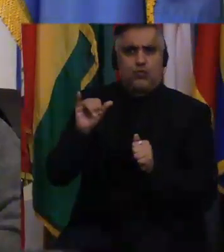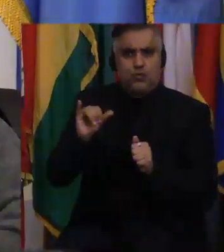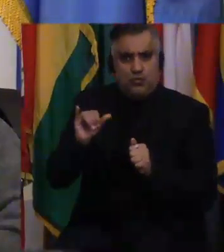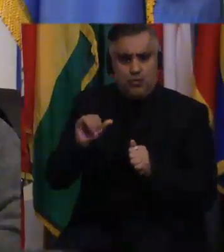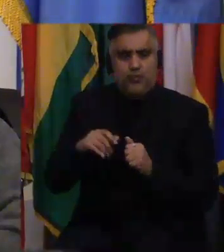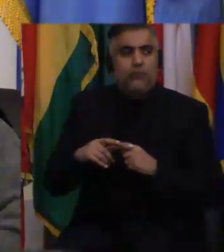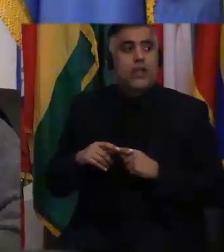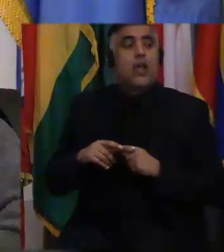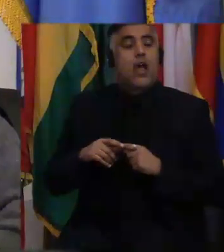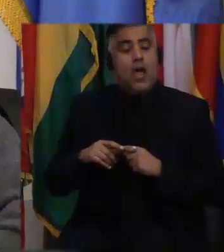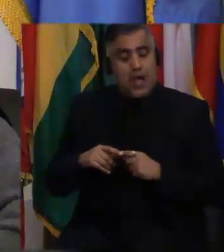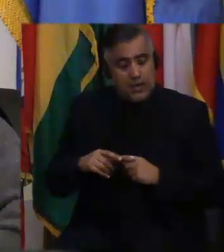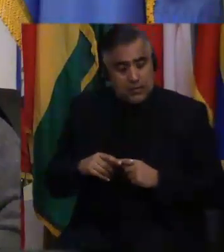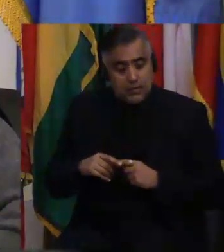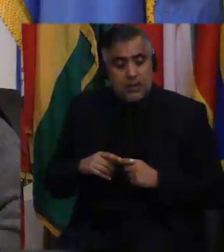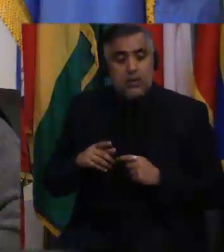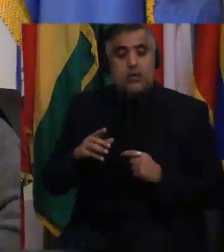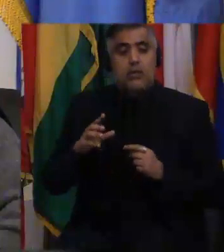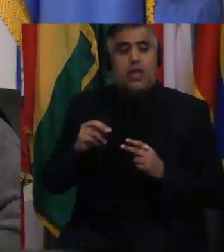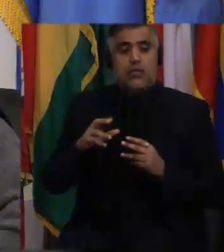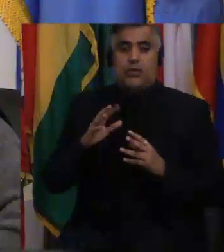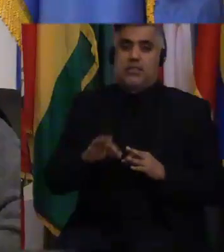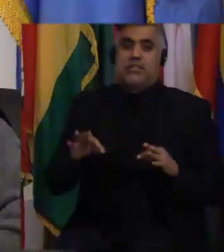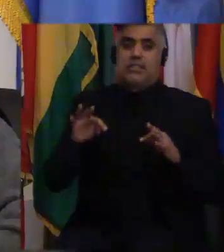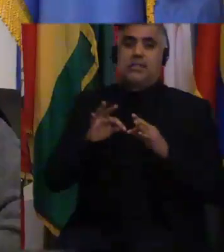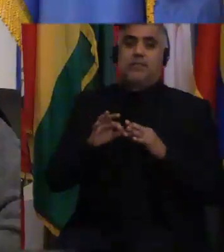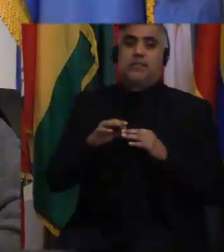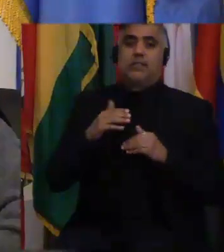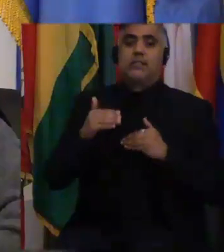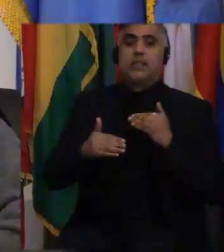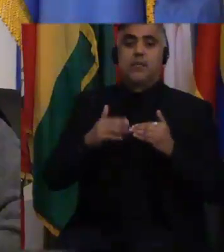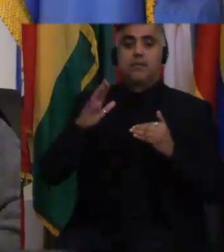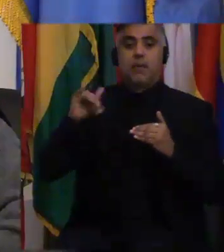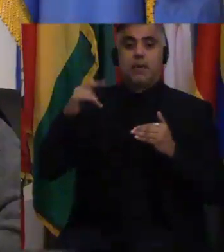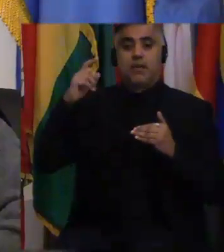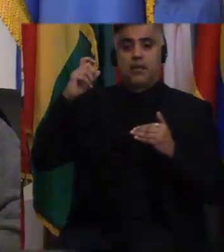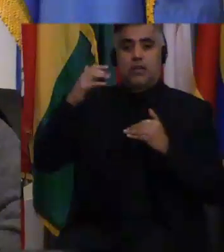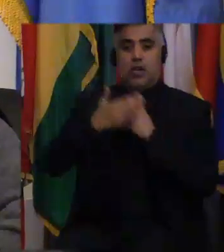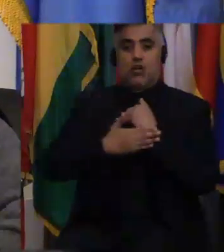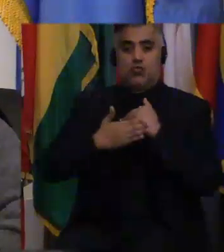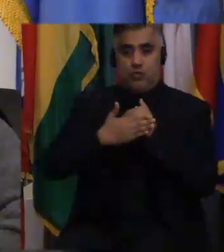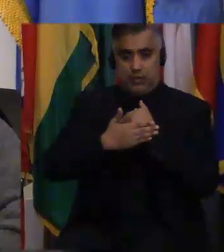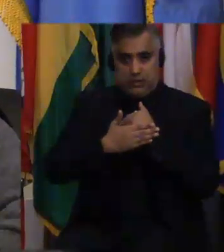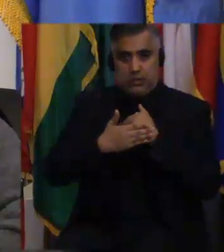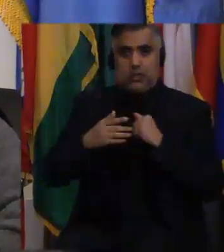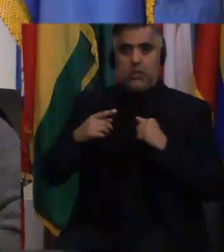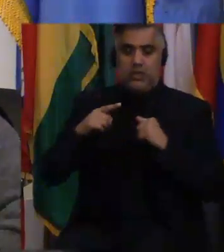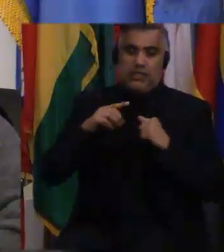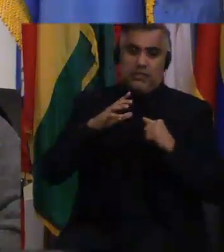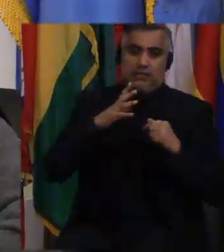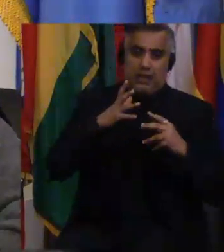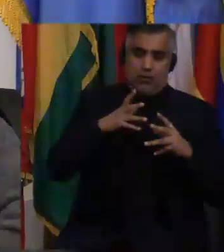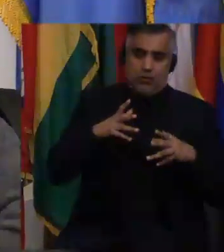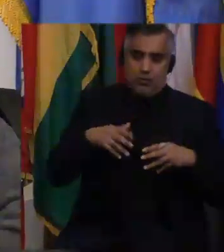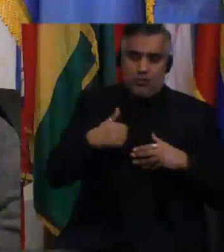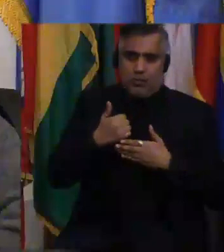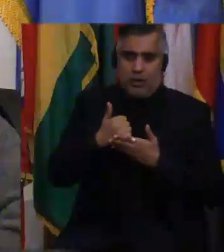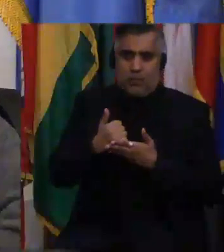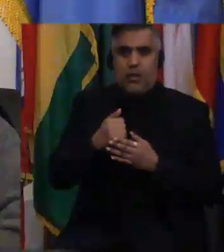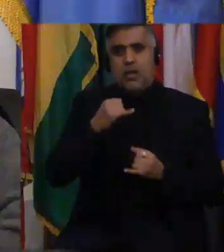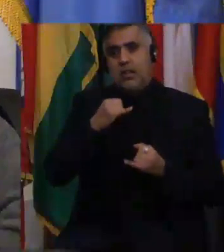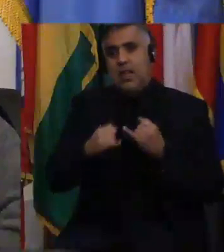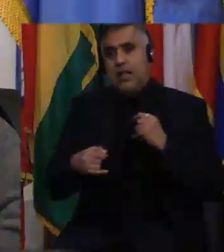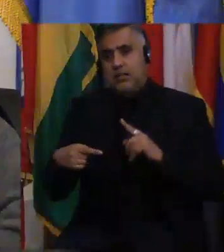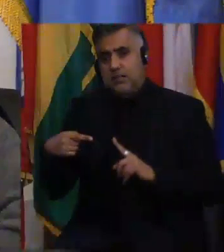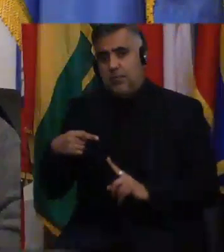resources behind it. And there are significant steps taken by many countries in that area too. Last point I want